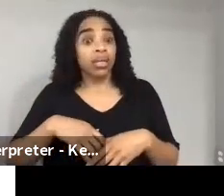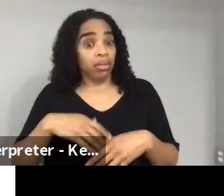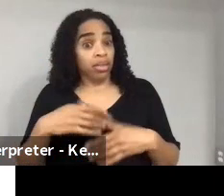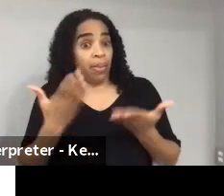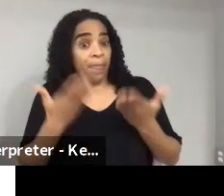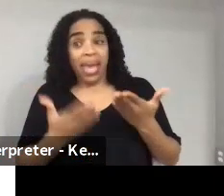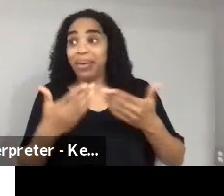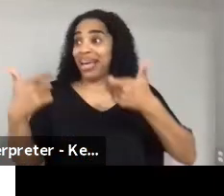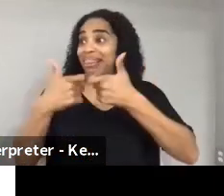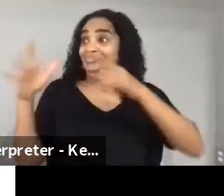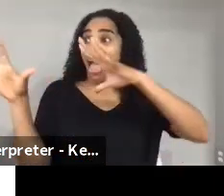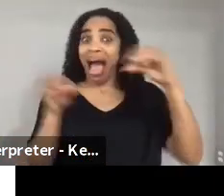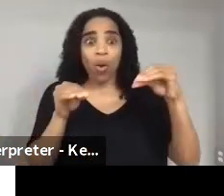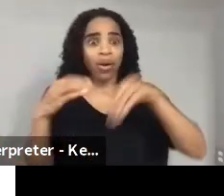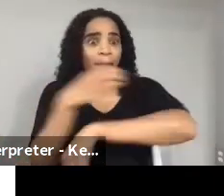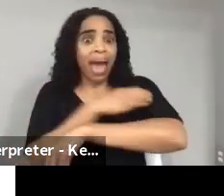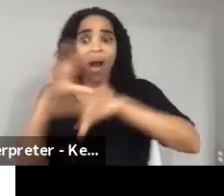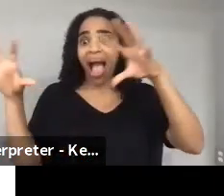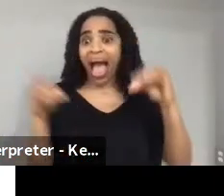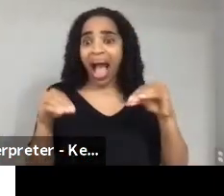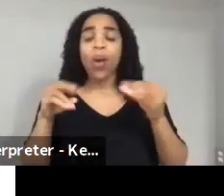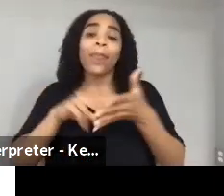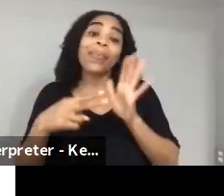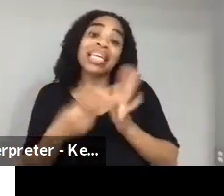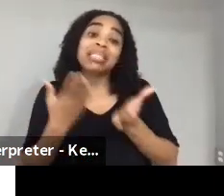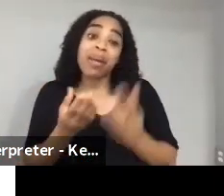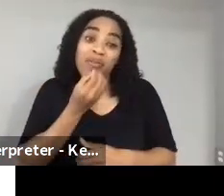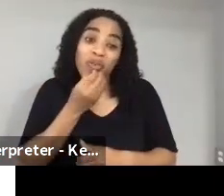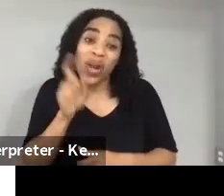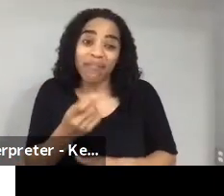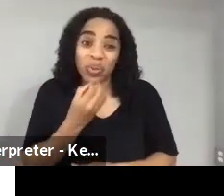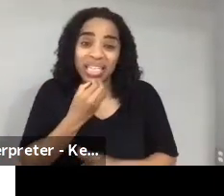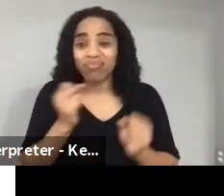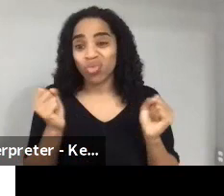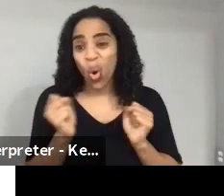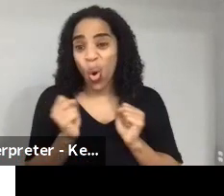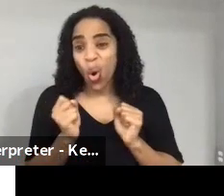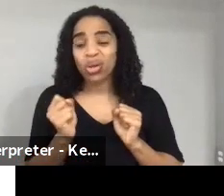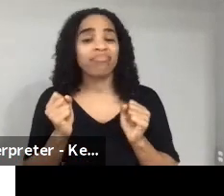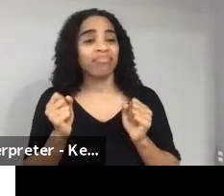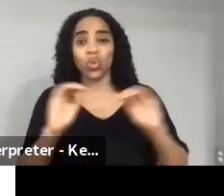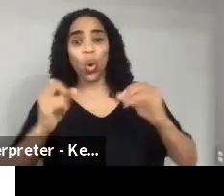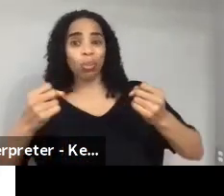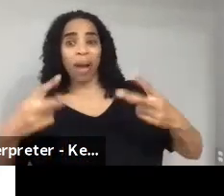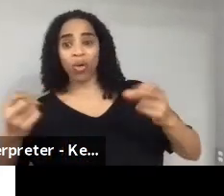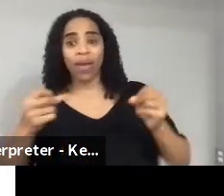have electricity. So you might have to eat food cold, or room temperature, I should